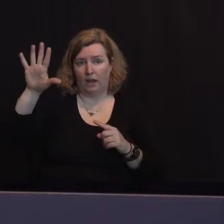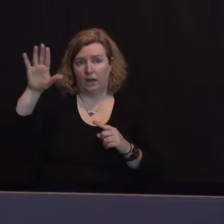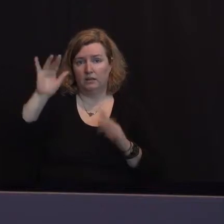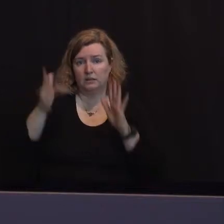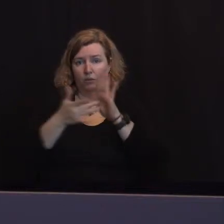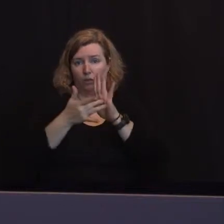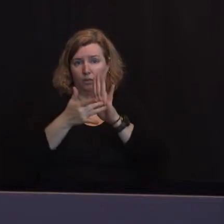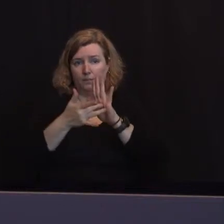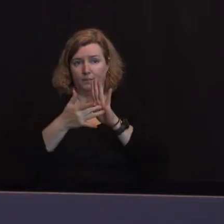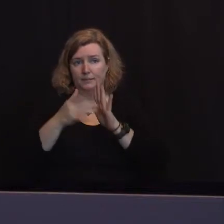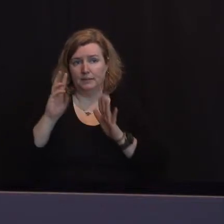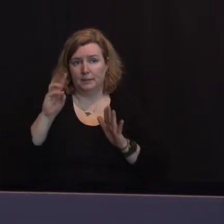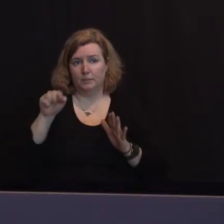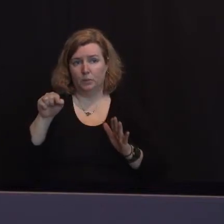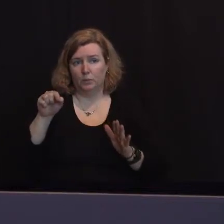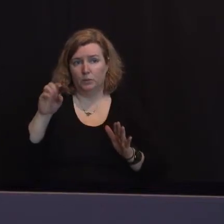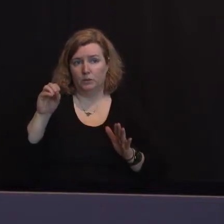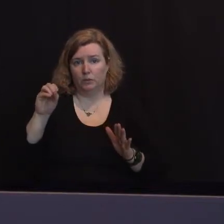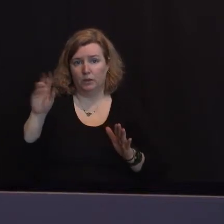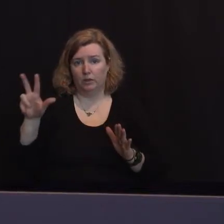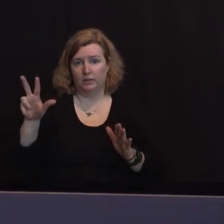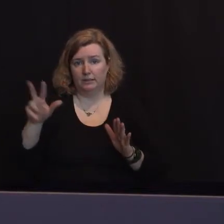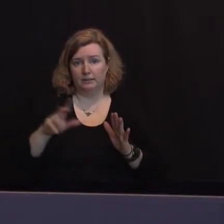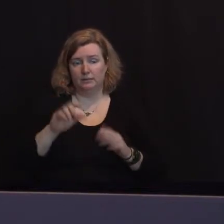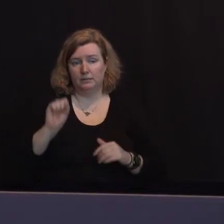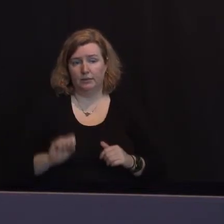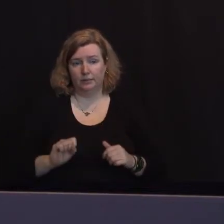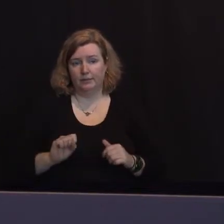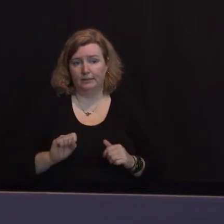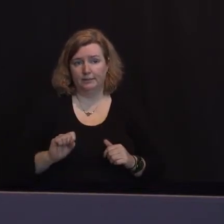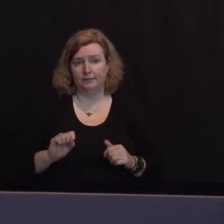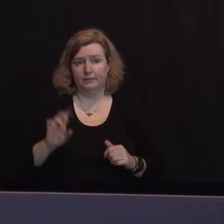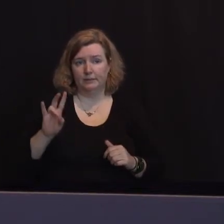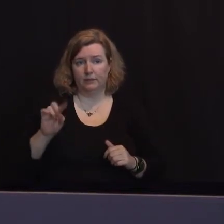region, 6.03%, and southern region,